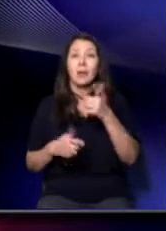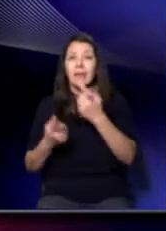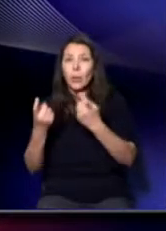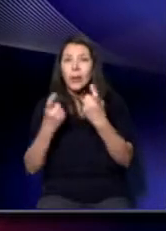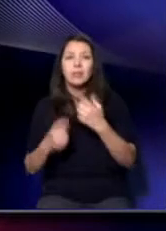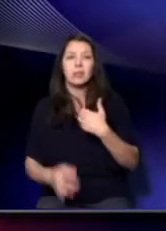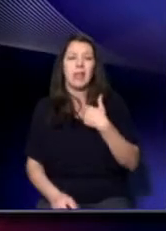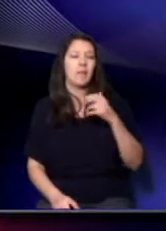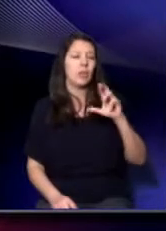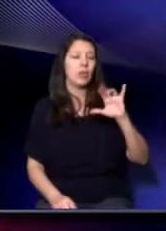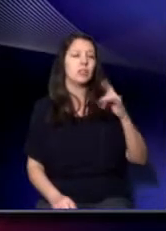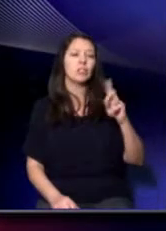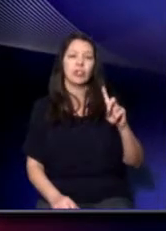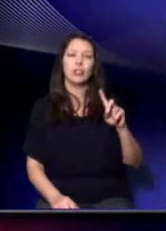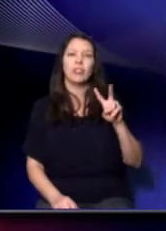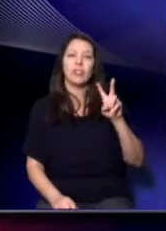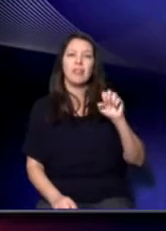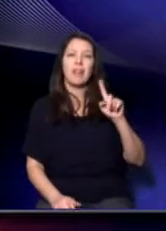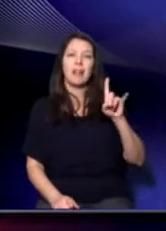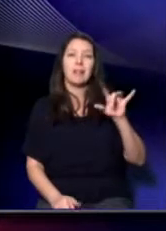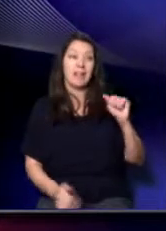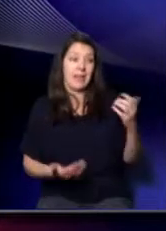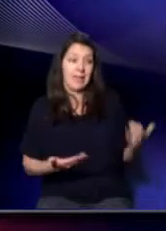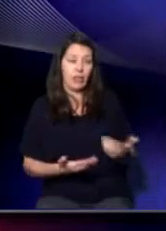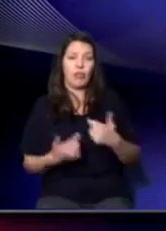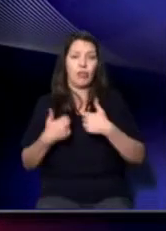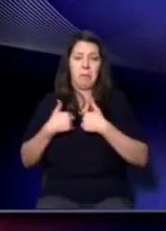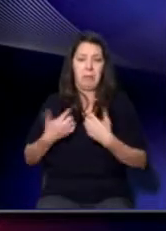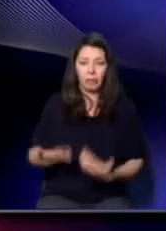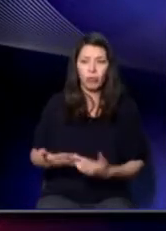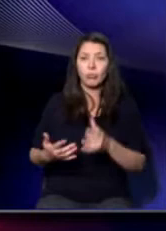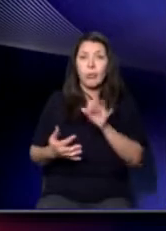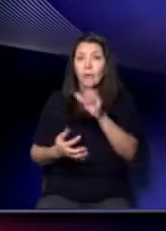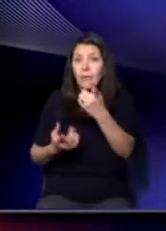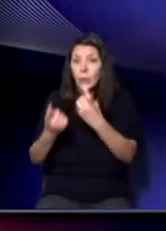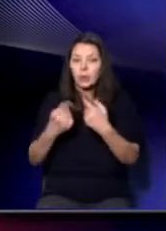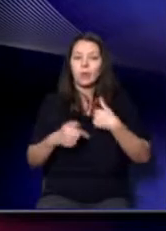here, I'm here, we're all here to respond to your questions.